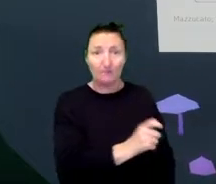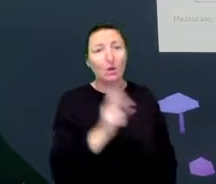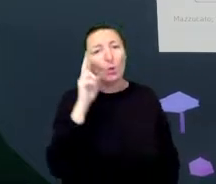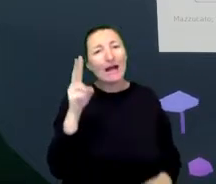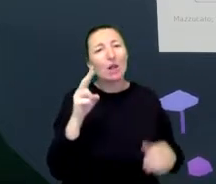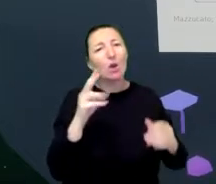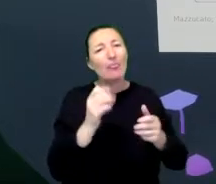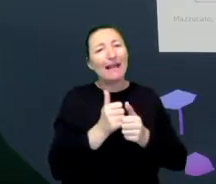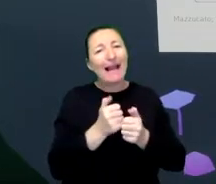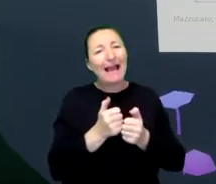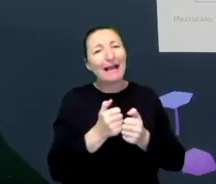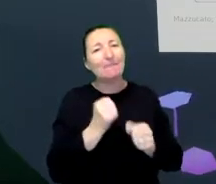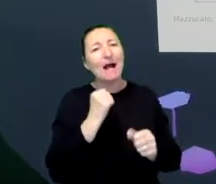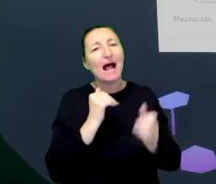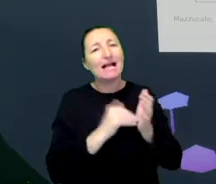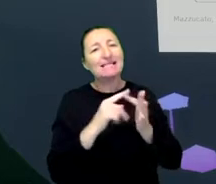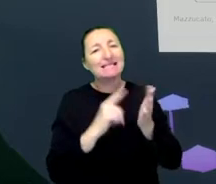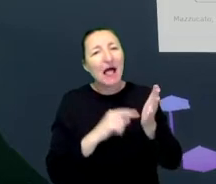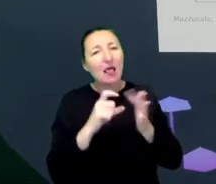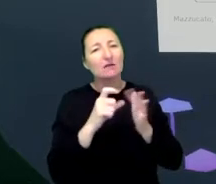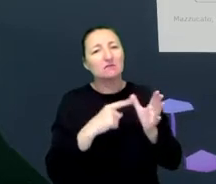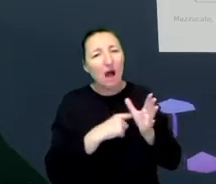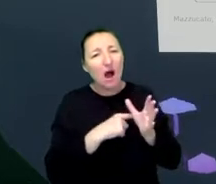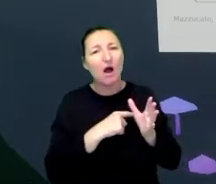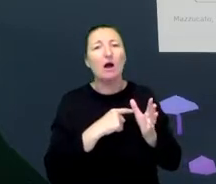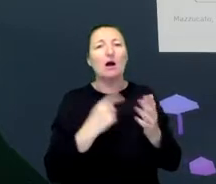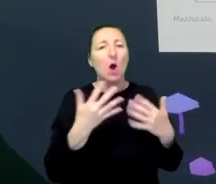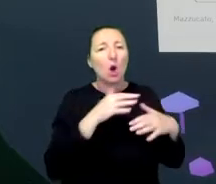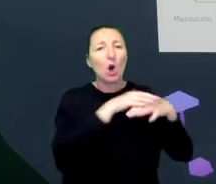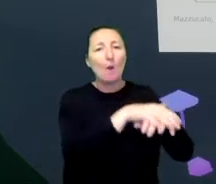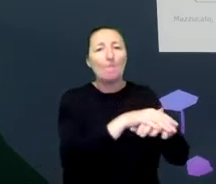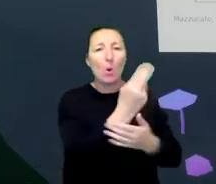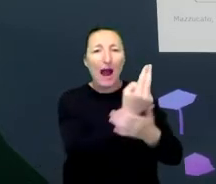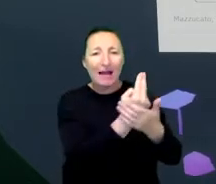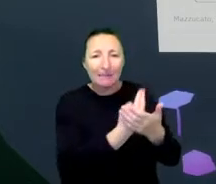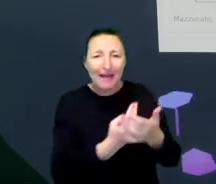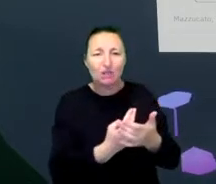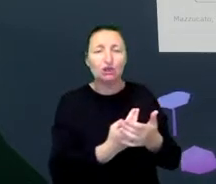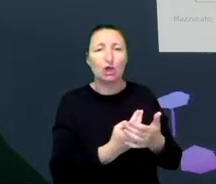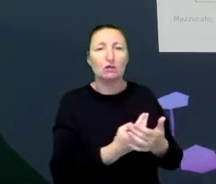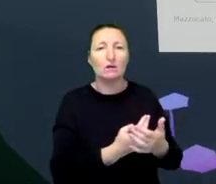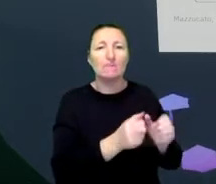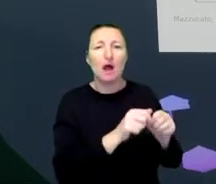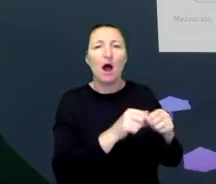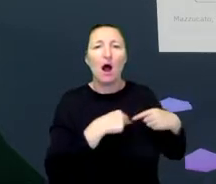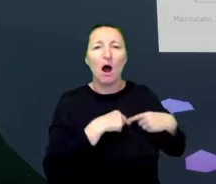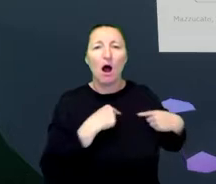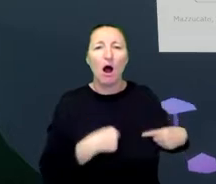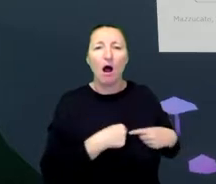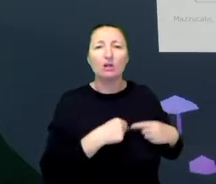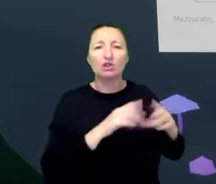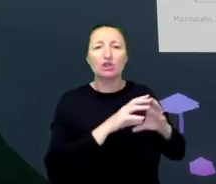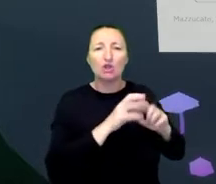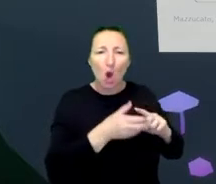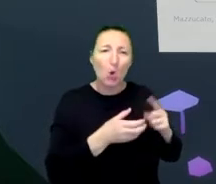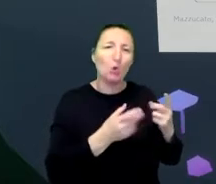Wild. We looked at combo animations in a game called Hearthstone. And we also looked at Dance Dance Revolution,